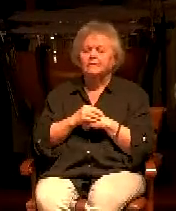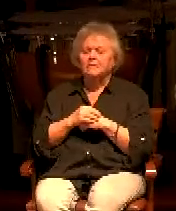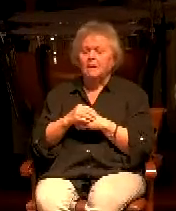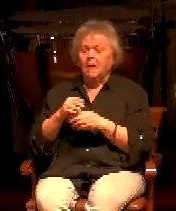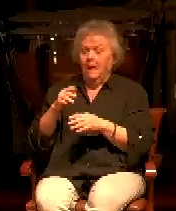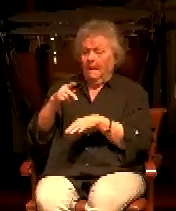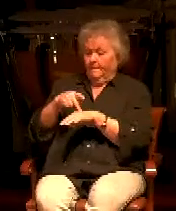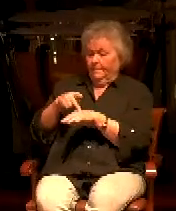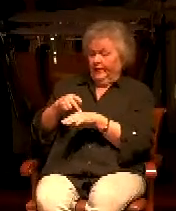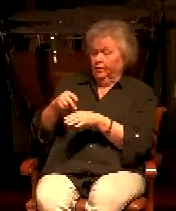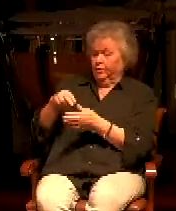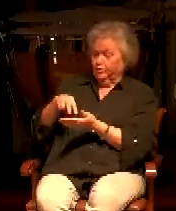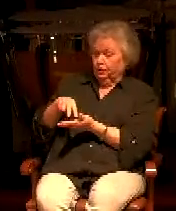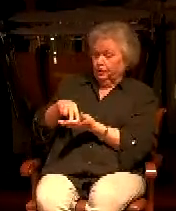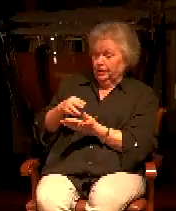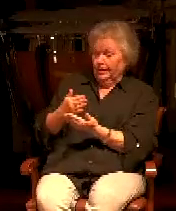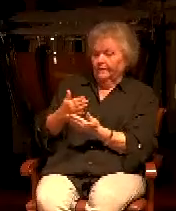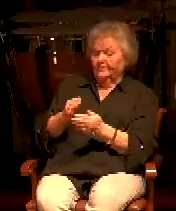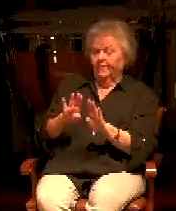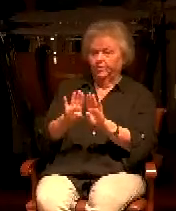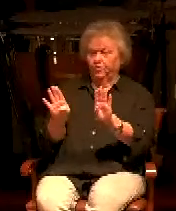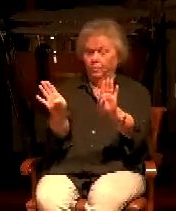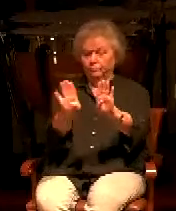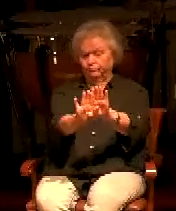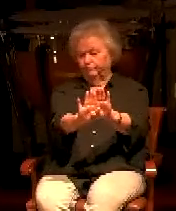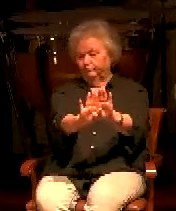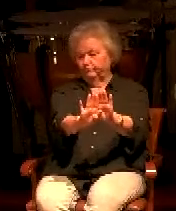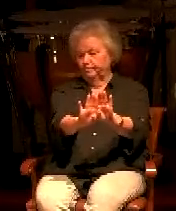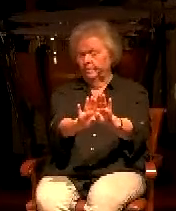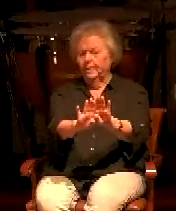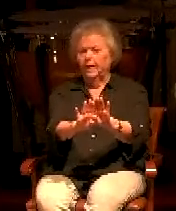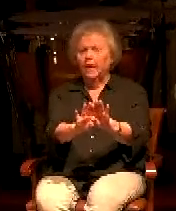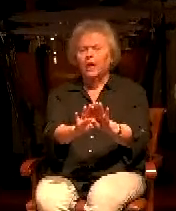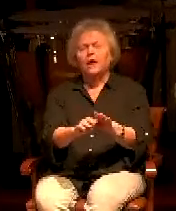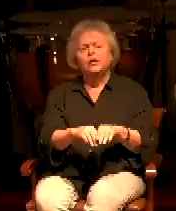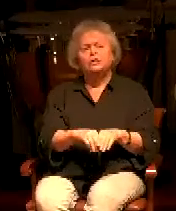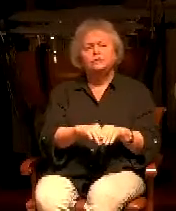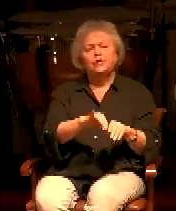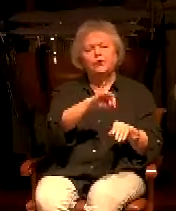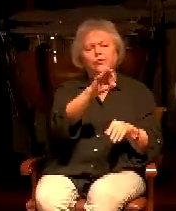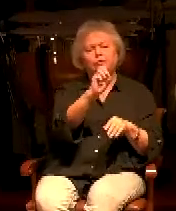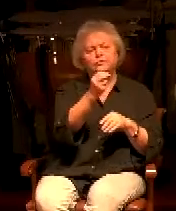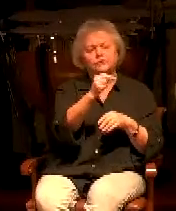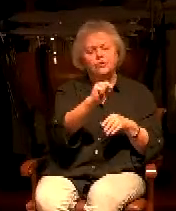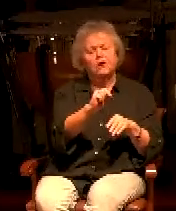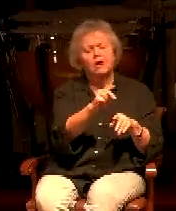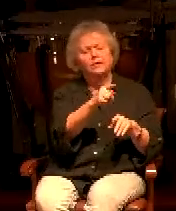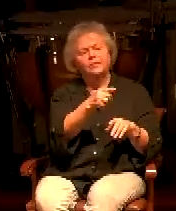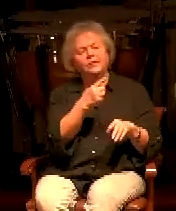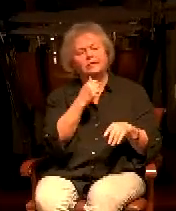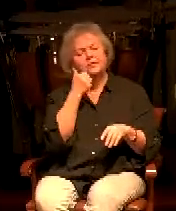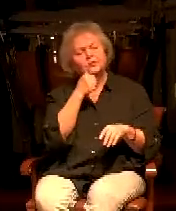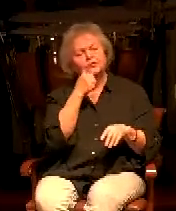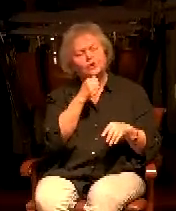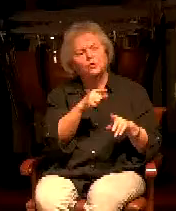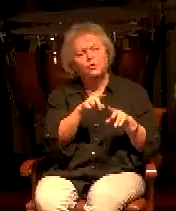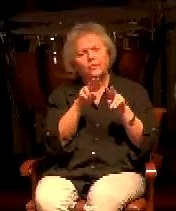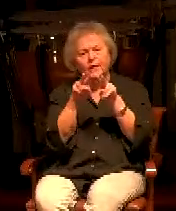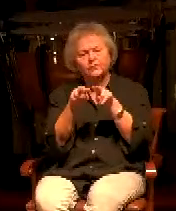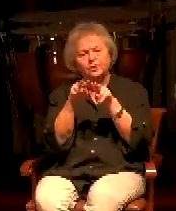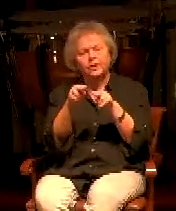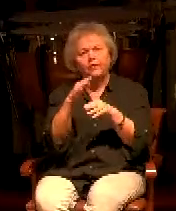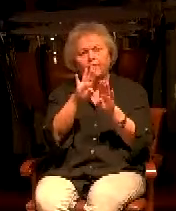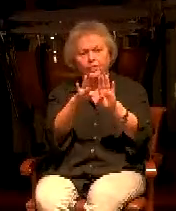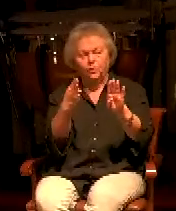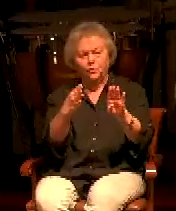stood outside the door, so the other disciple, who was known to the high priest, went out and spoke to the servant girl who kept watch at the door and brought Peter